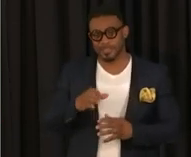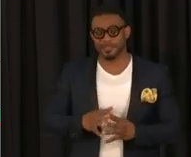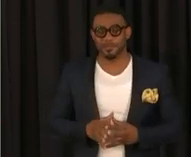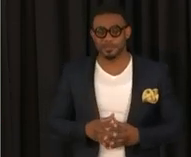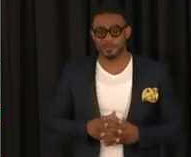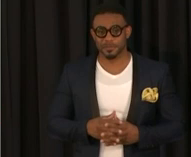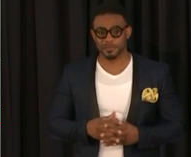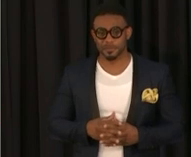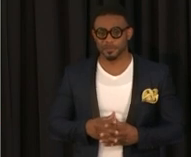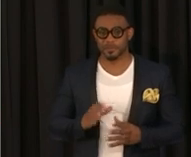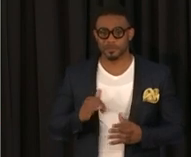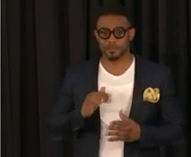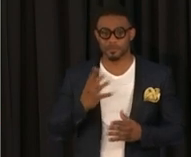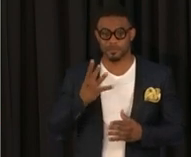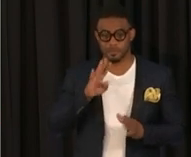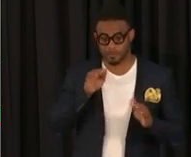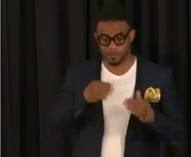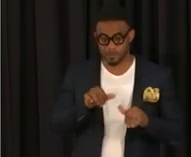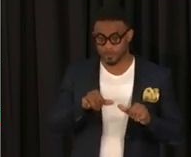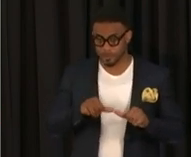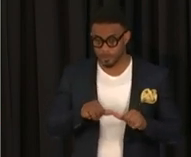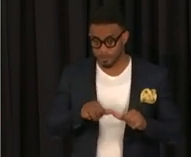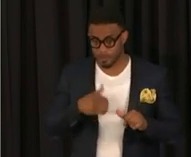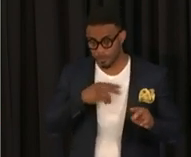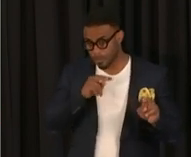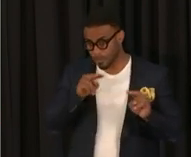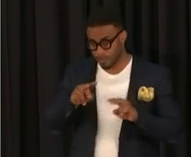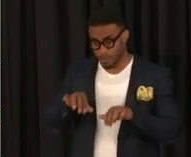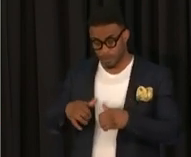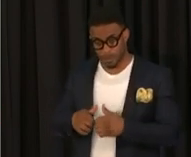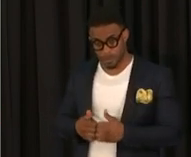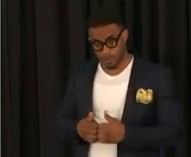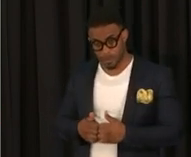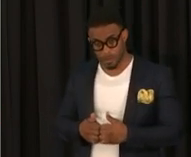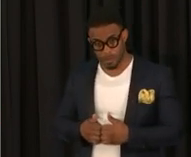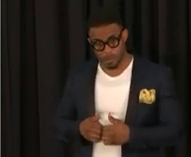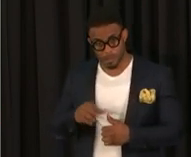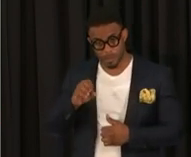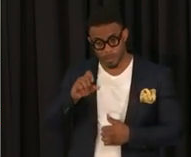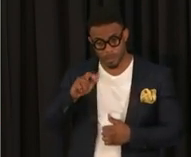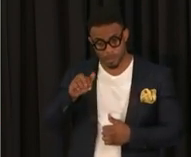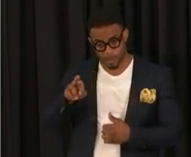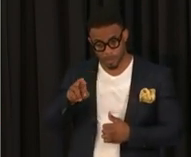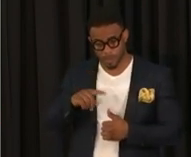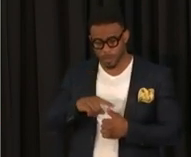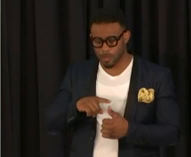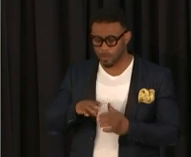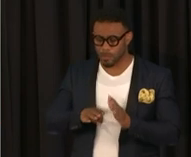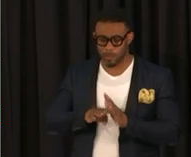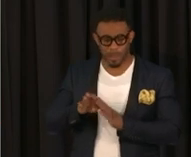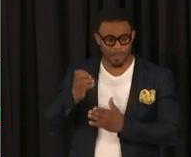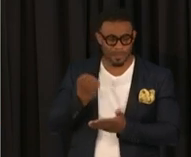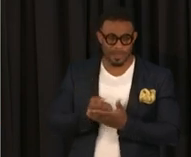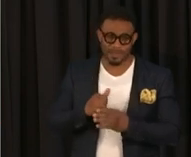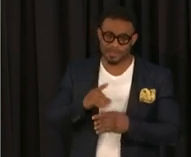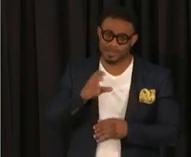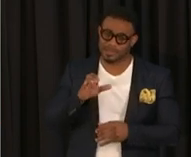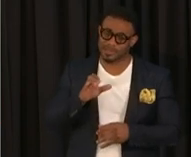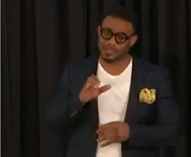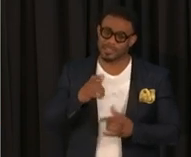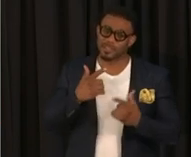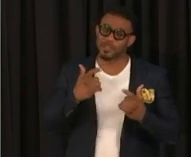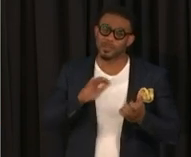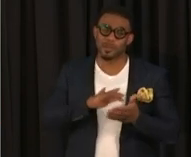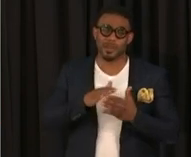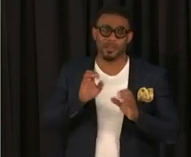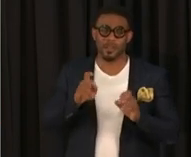DC. So our core focus areas, as we've looked to this challenge: solar is a thriving economy in DC. There's